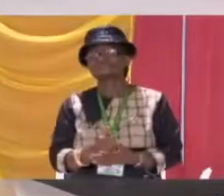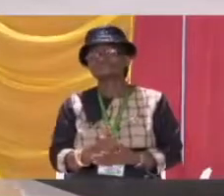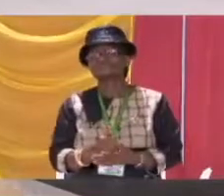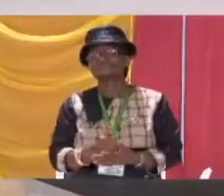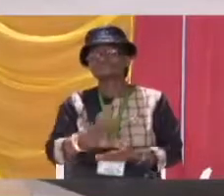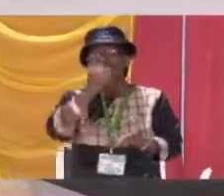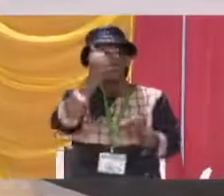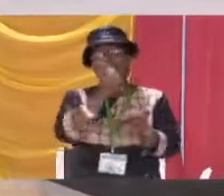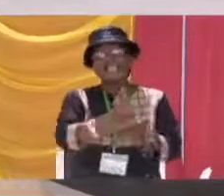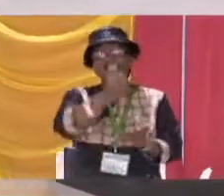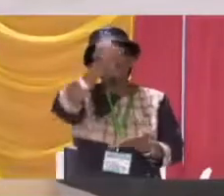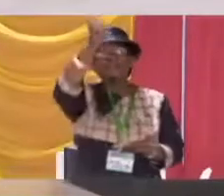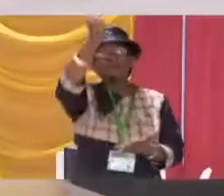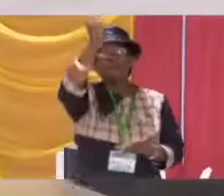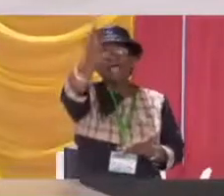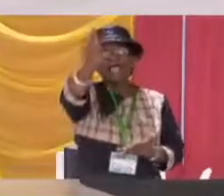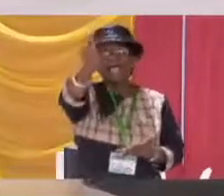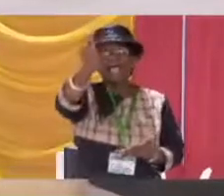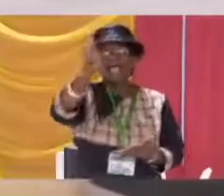Ìròyìn ayọ̀ la máa gbọ́ sí yín.